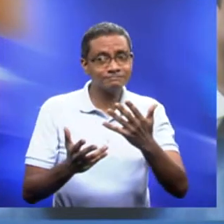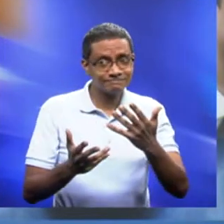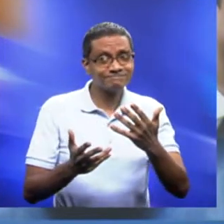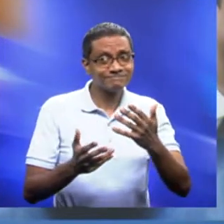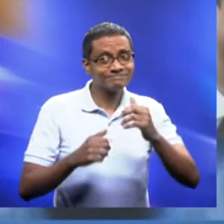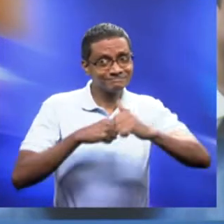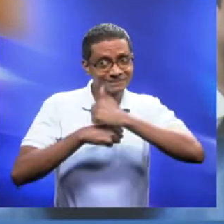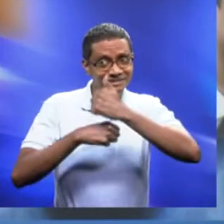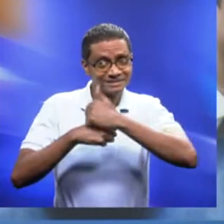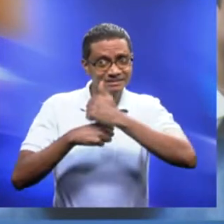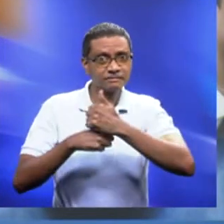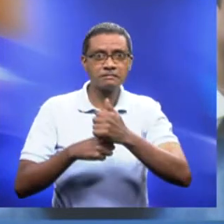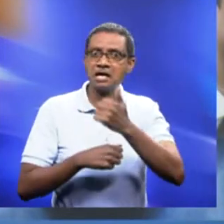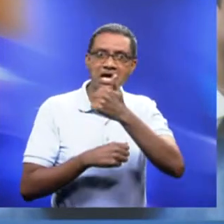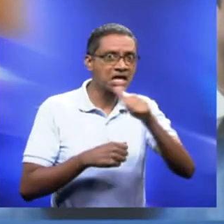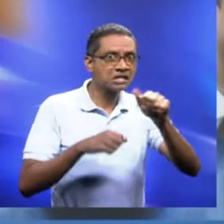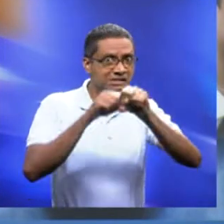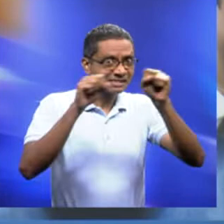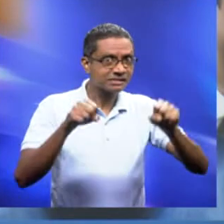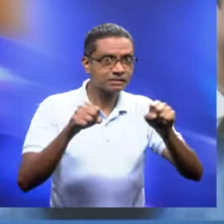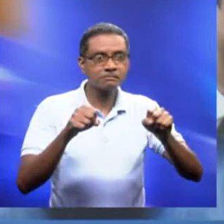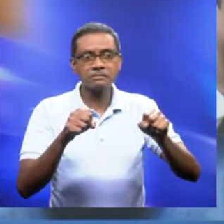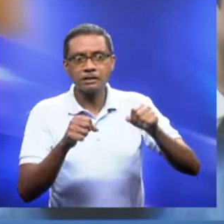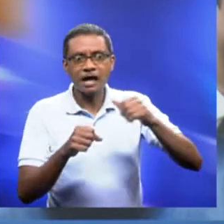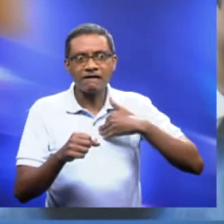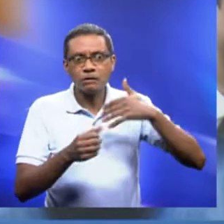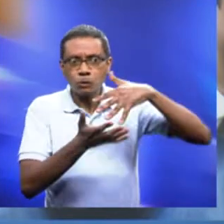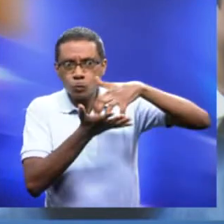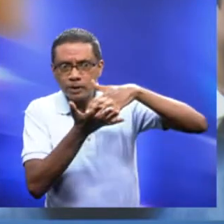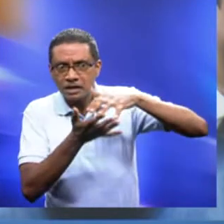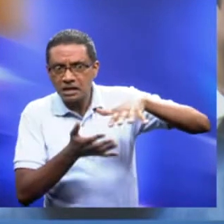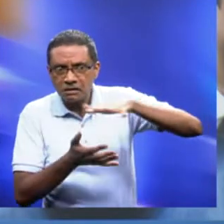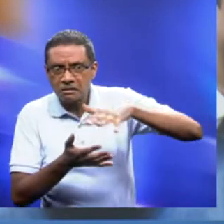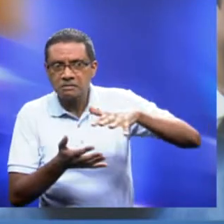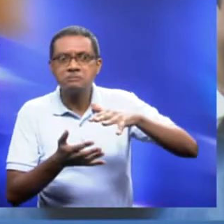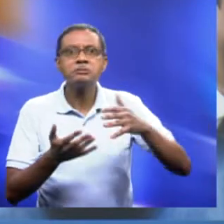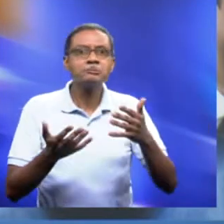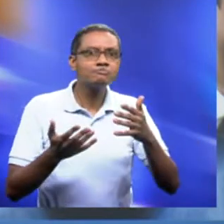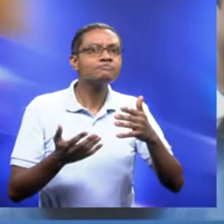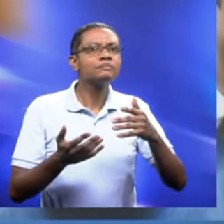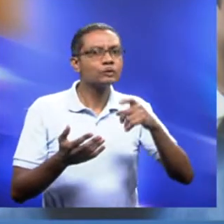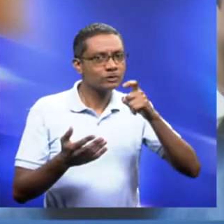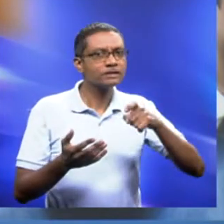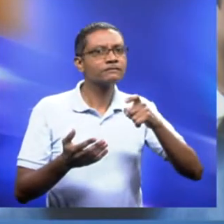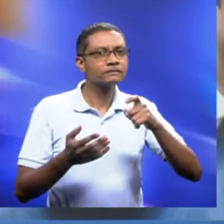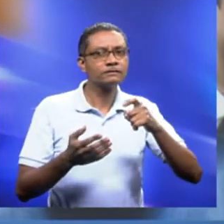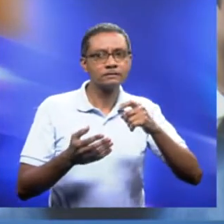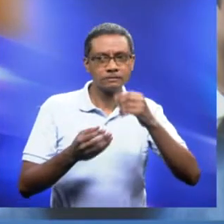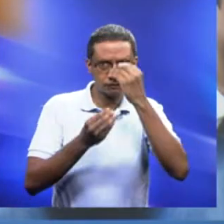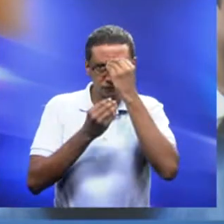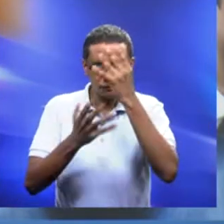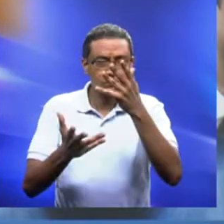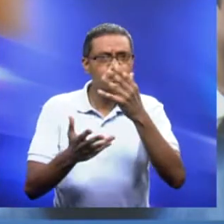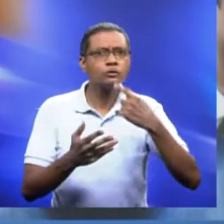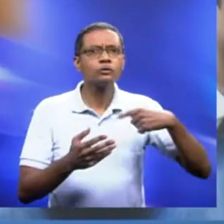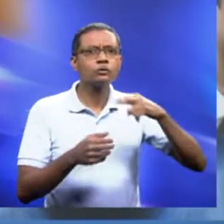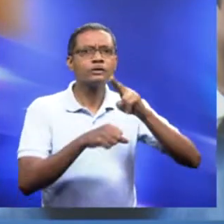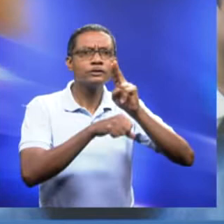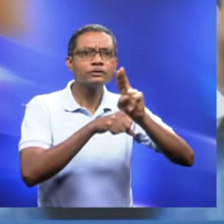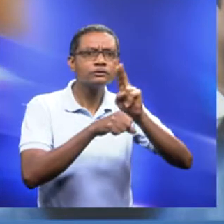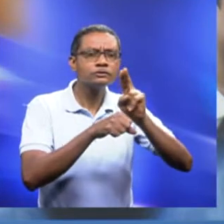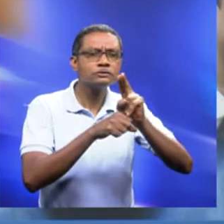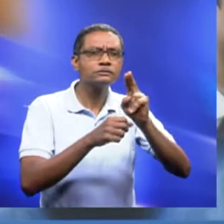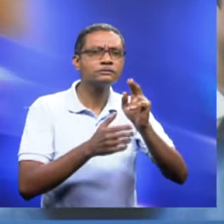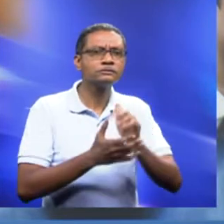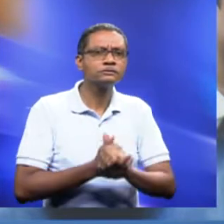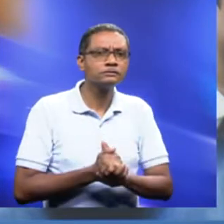vulnerabilities that can be exploited. And so what iGovTT does, we use TTC CERT, Angus and his